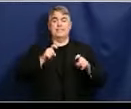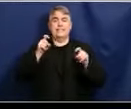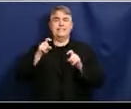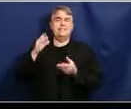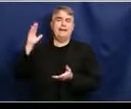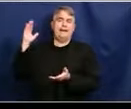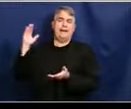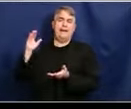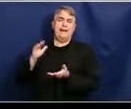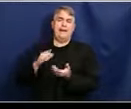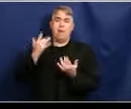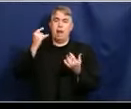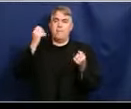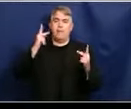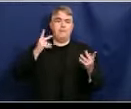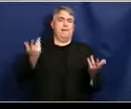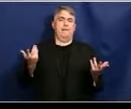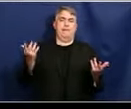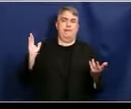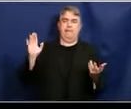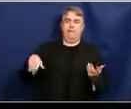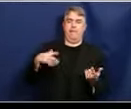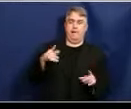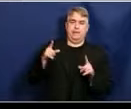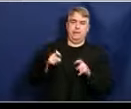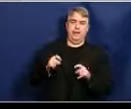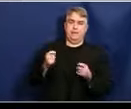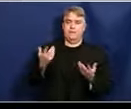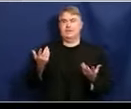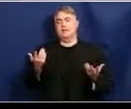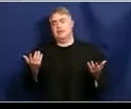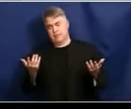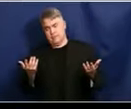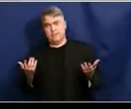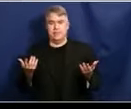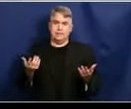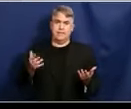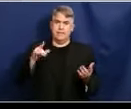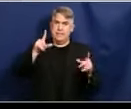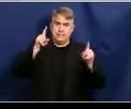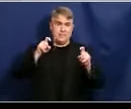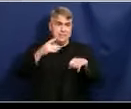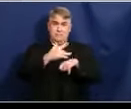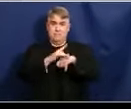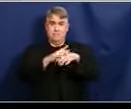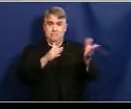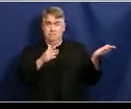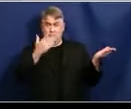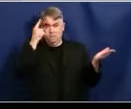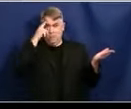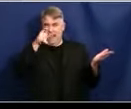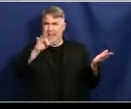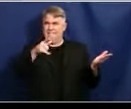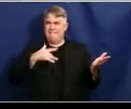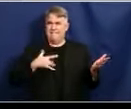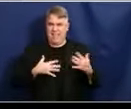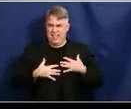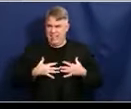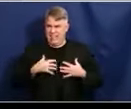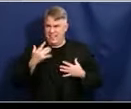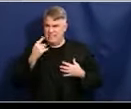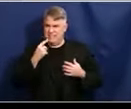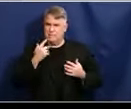It remains viable. It remains available. Any San Diegan who wants to get a test should go and get one, but the numbers are lower because of